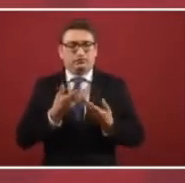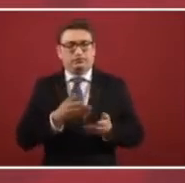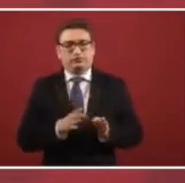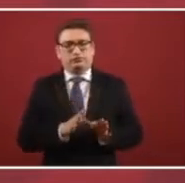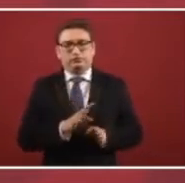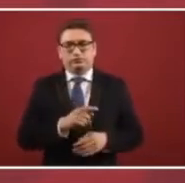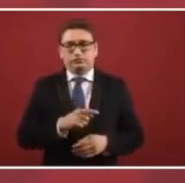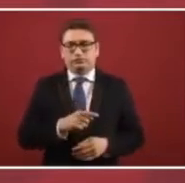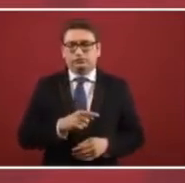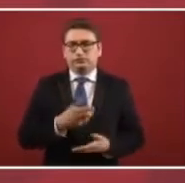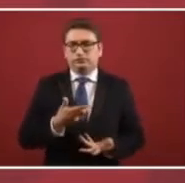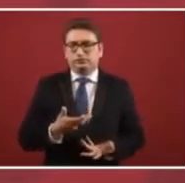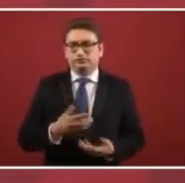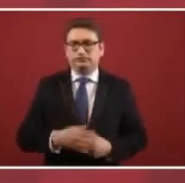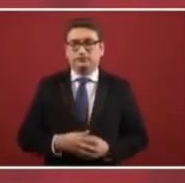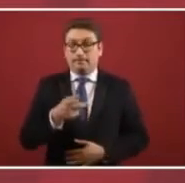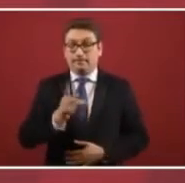But